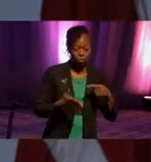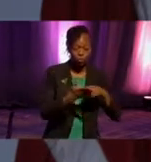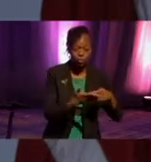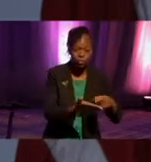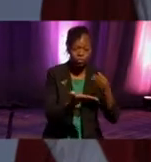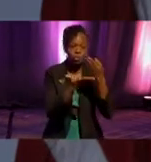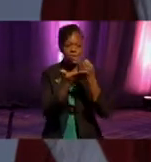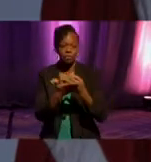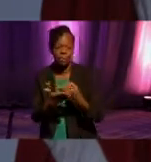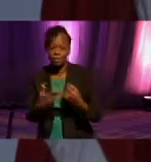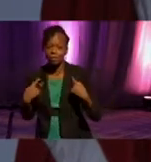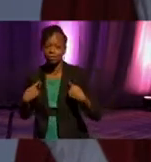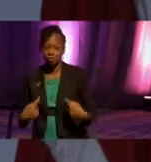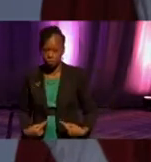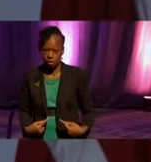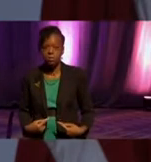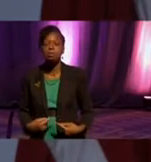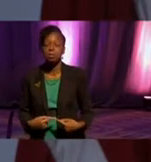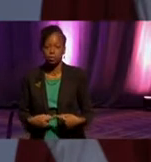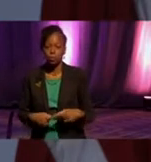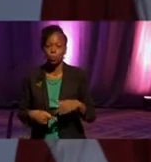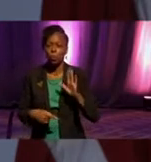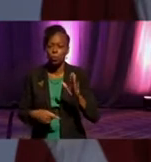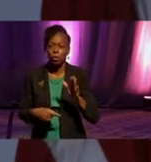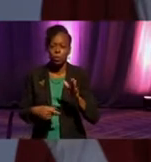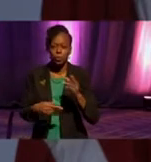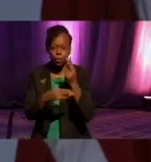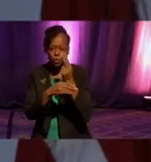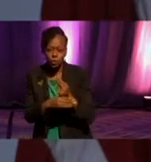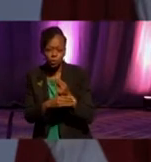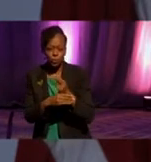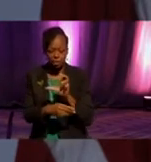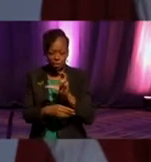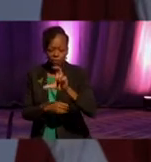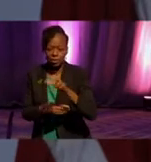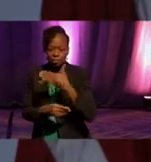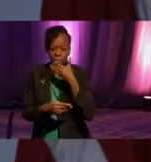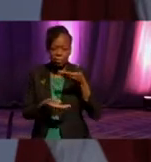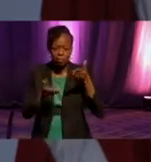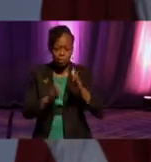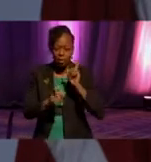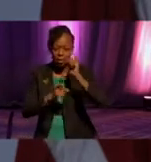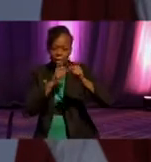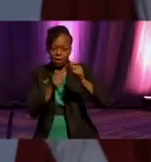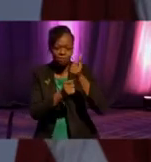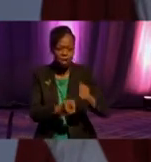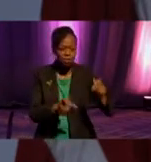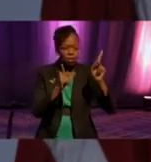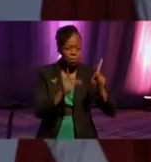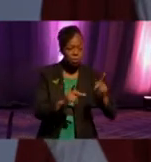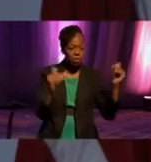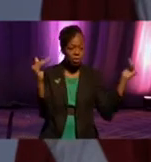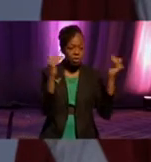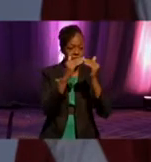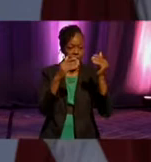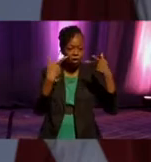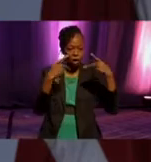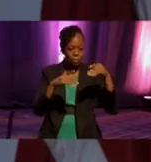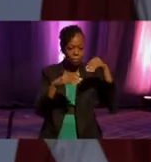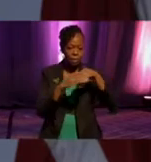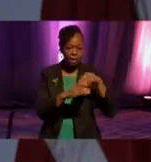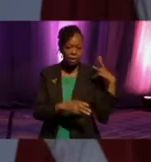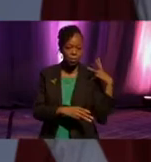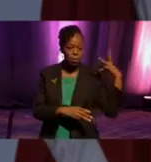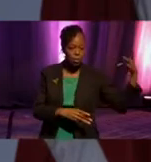financial resources, is being strategically invested to give every single person a fair shot in Washington, D.C.